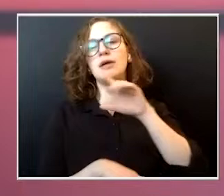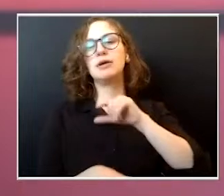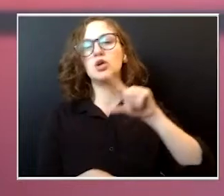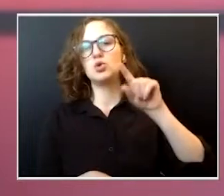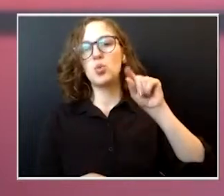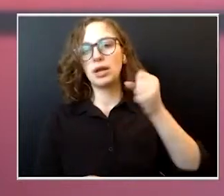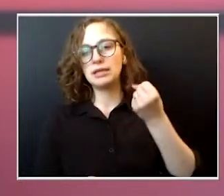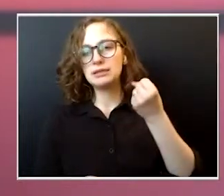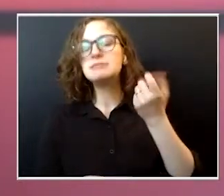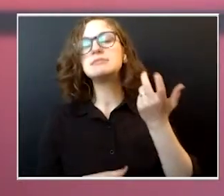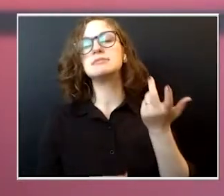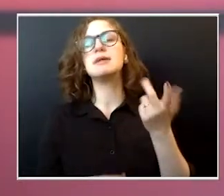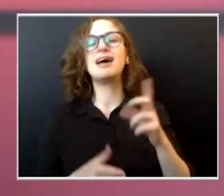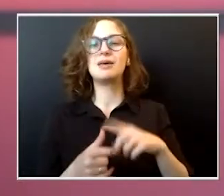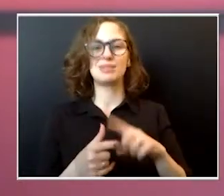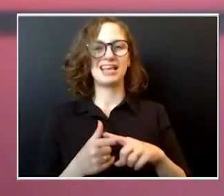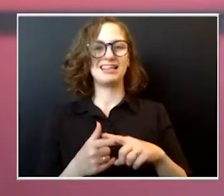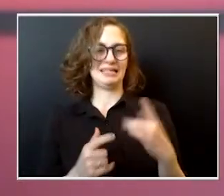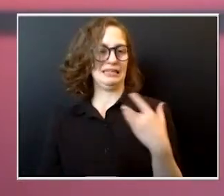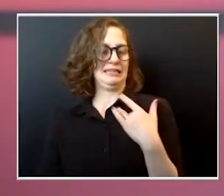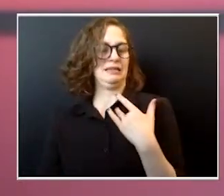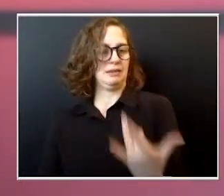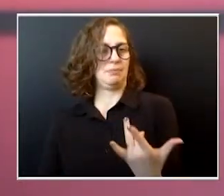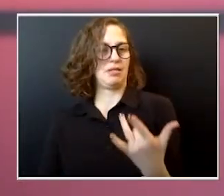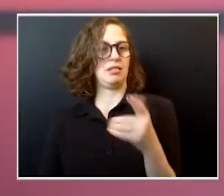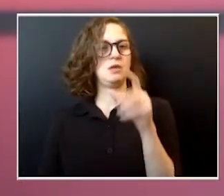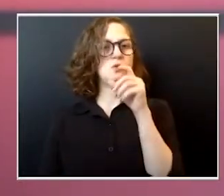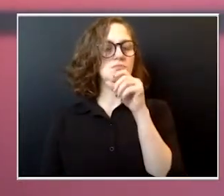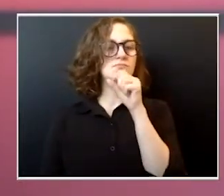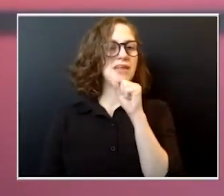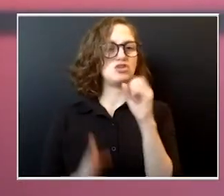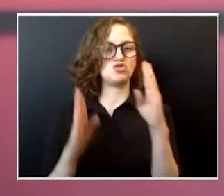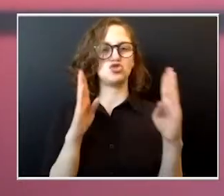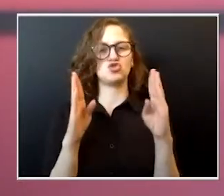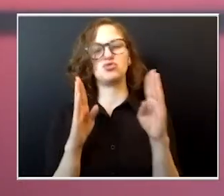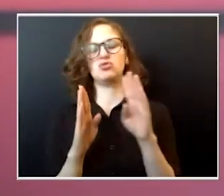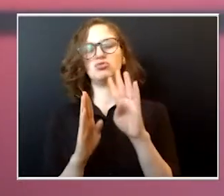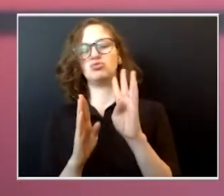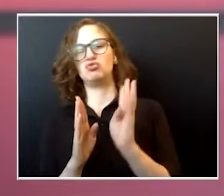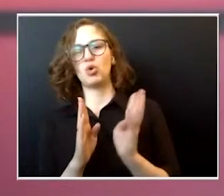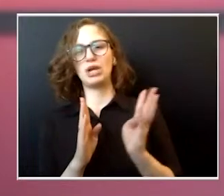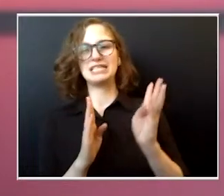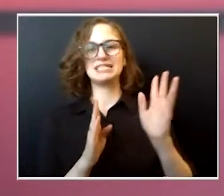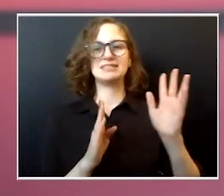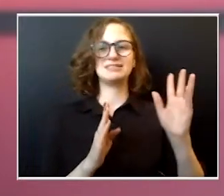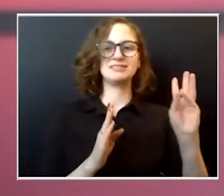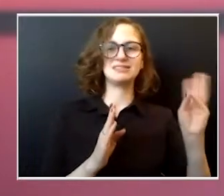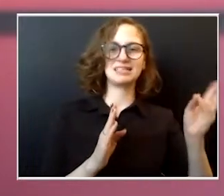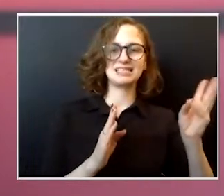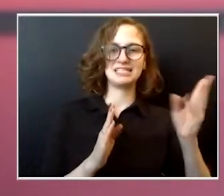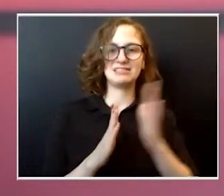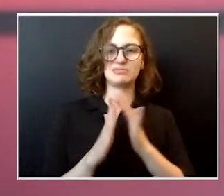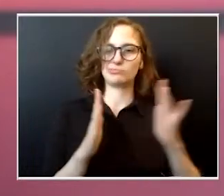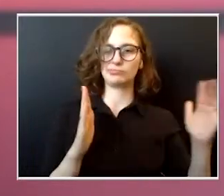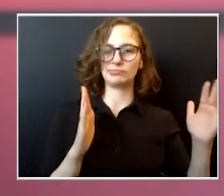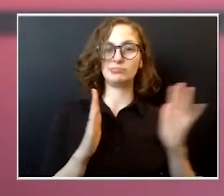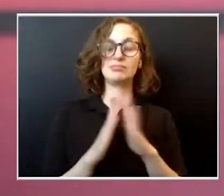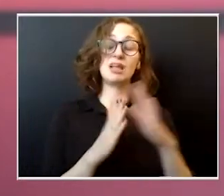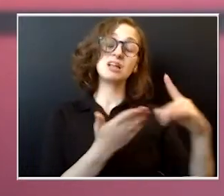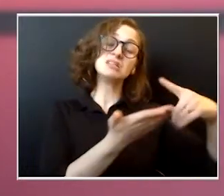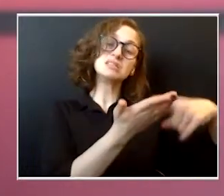group we see is the 40 to 60s. And occasionally we'll see people that go even beyond that into their 70s and 80s.